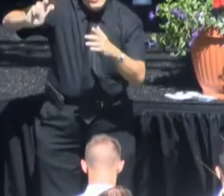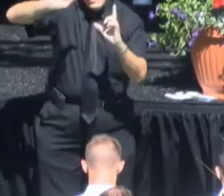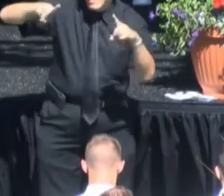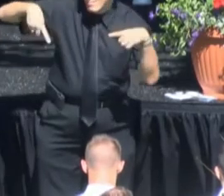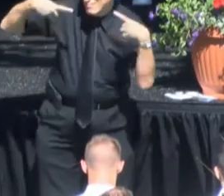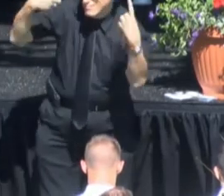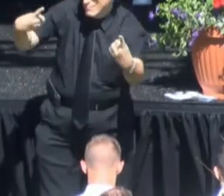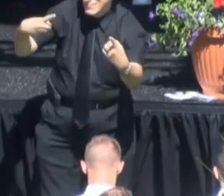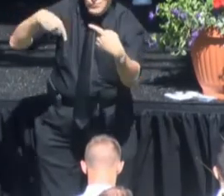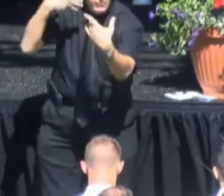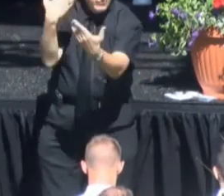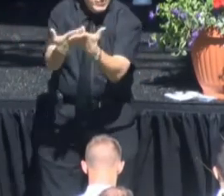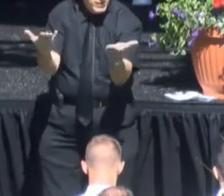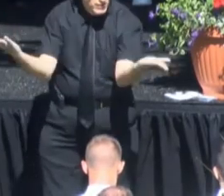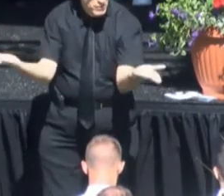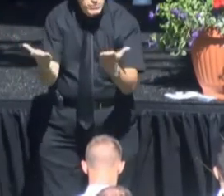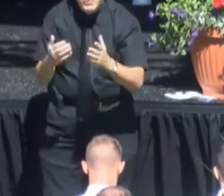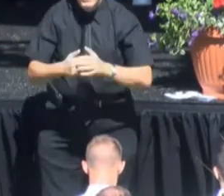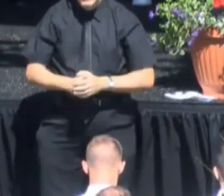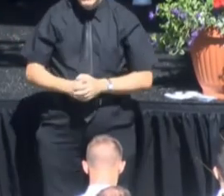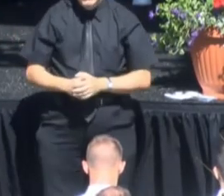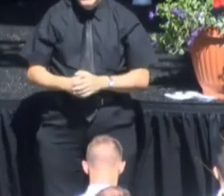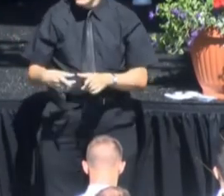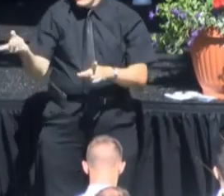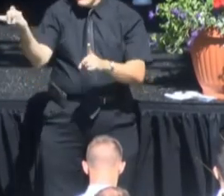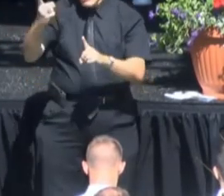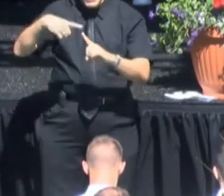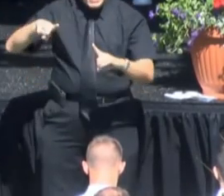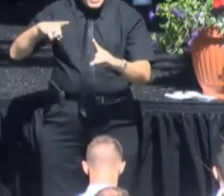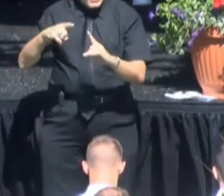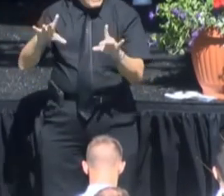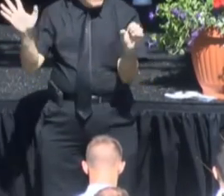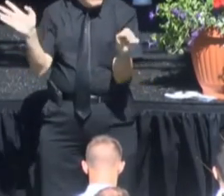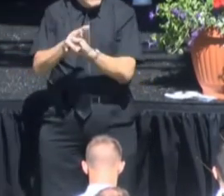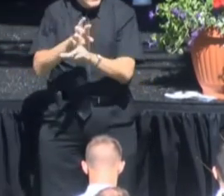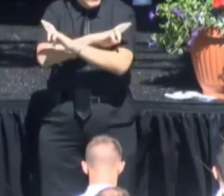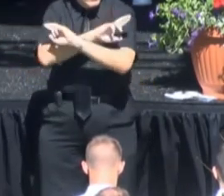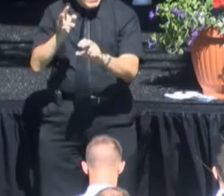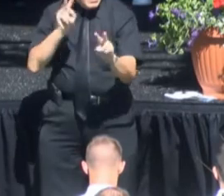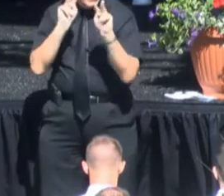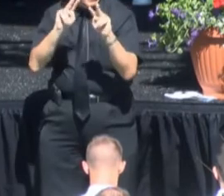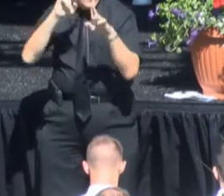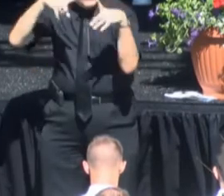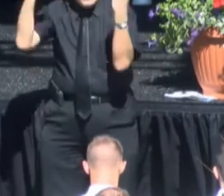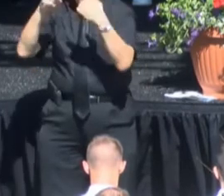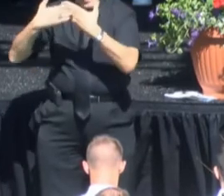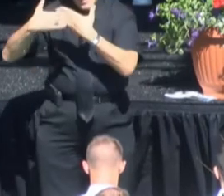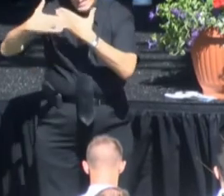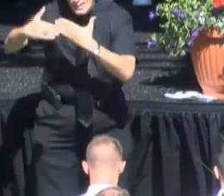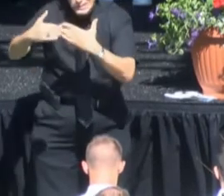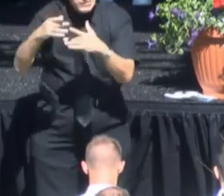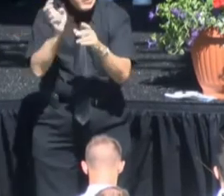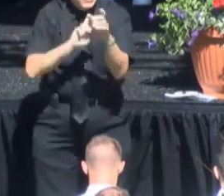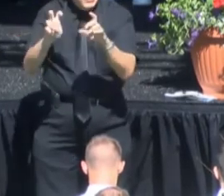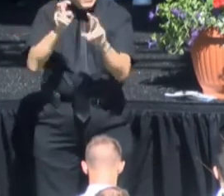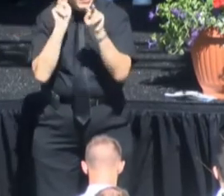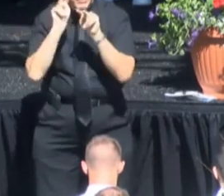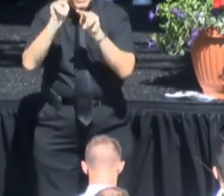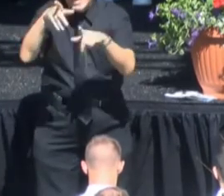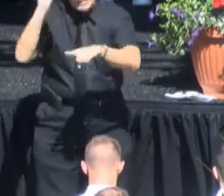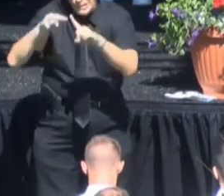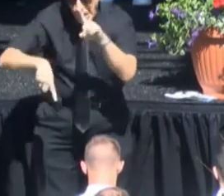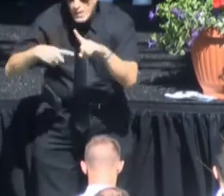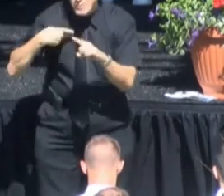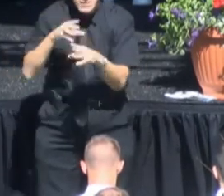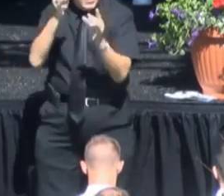would bring them to this day. They could not fully anticipate what would happen or where this journey would take them, and I've been blessed